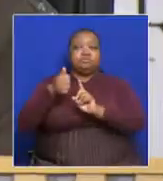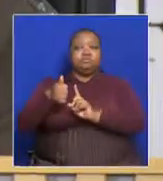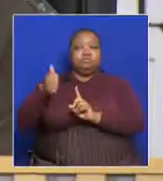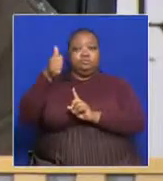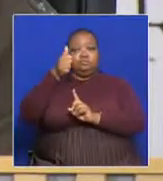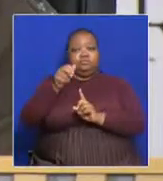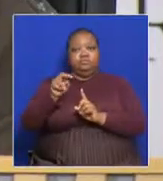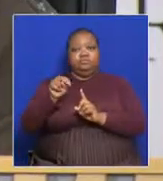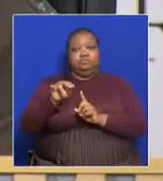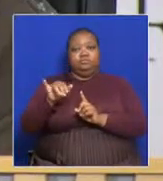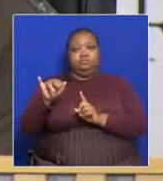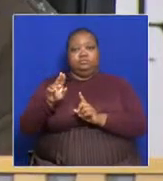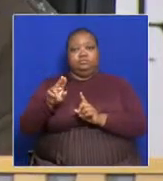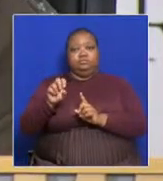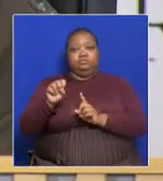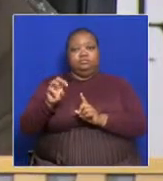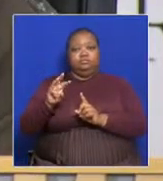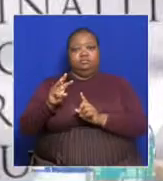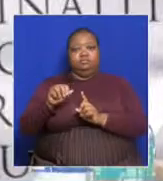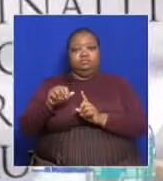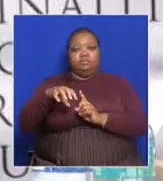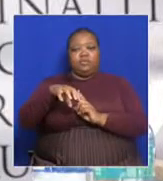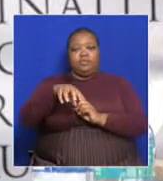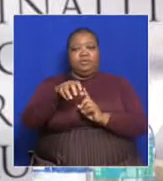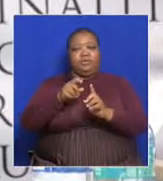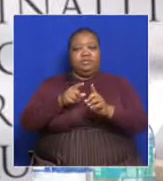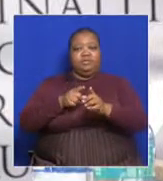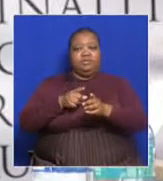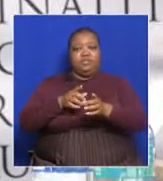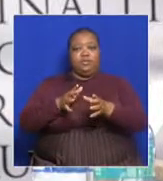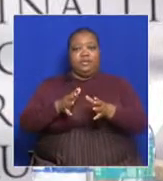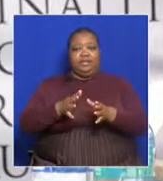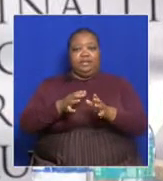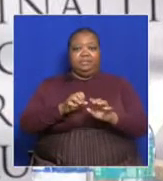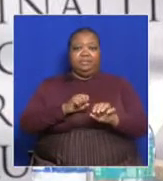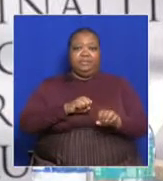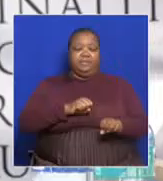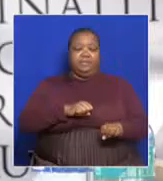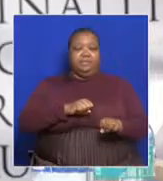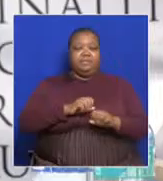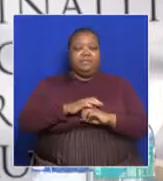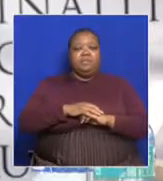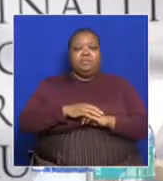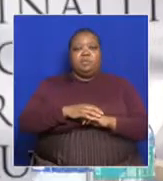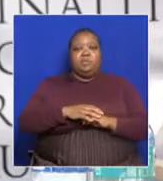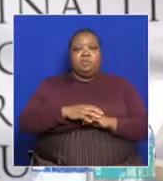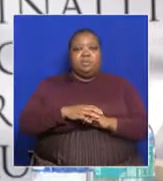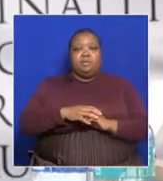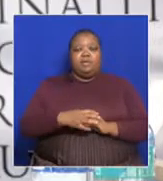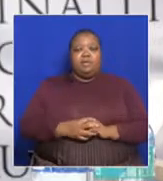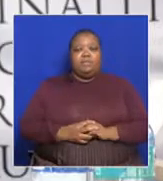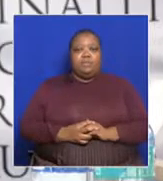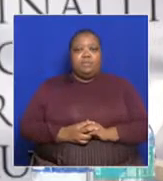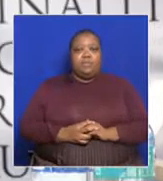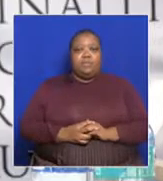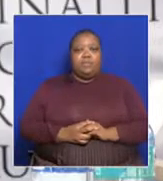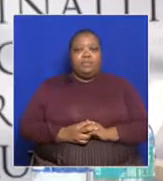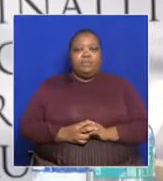He was. This is regarding Warrant Officer Sander